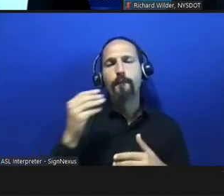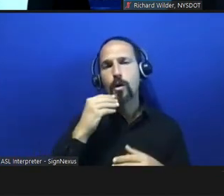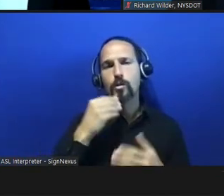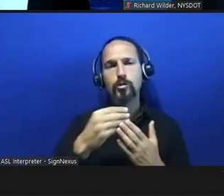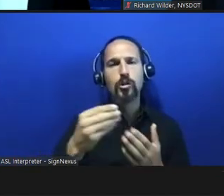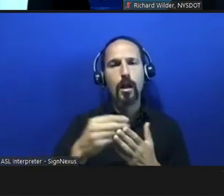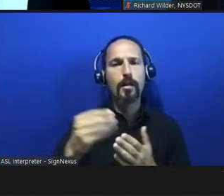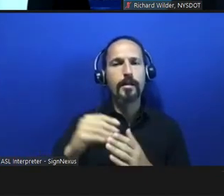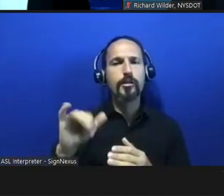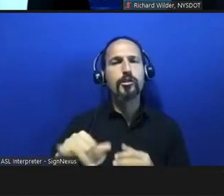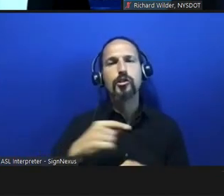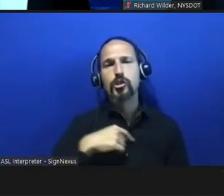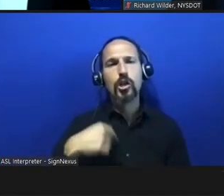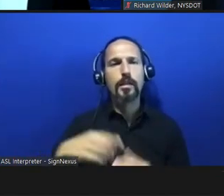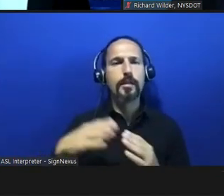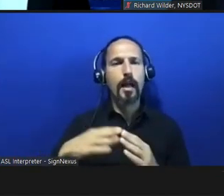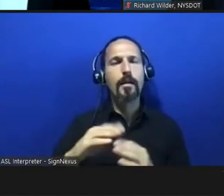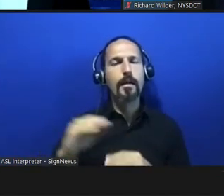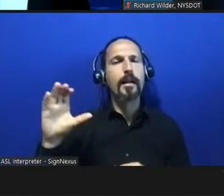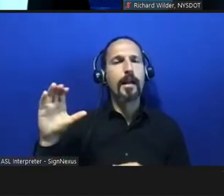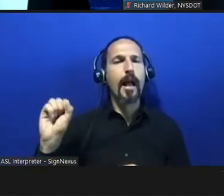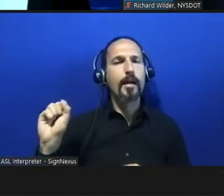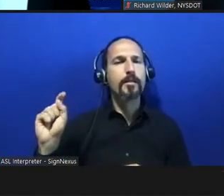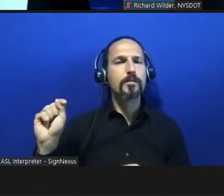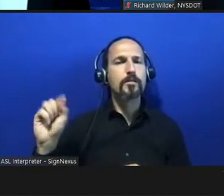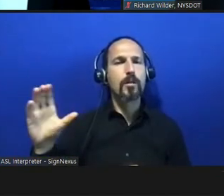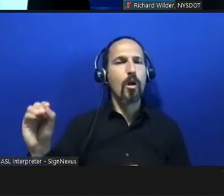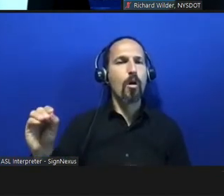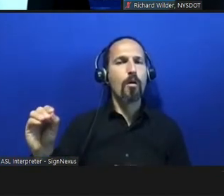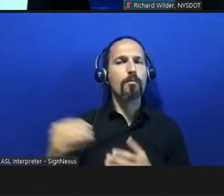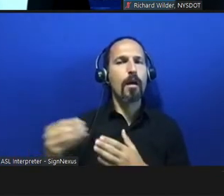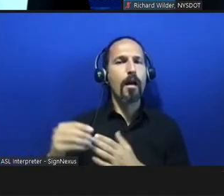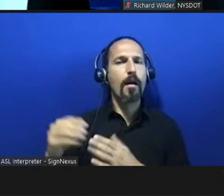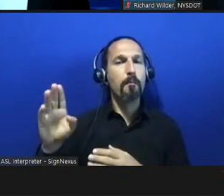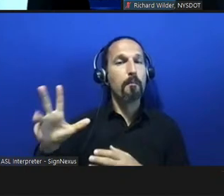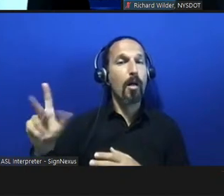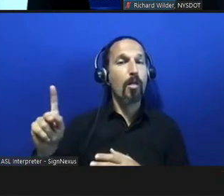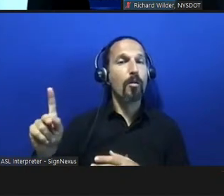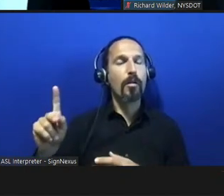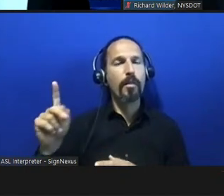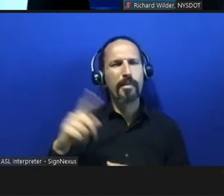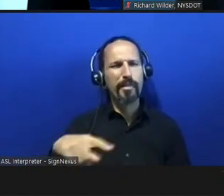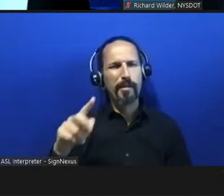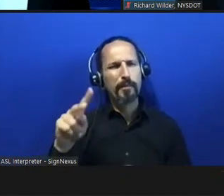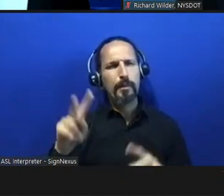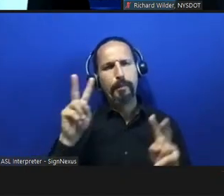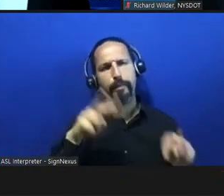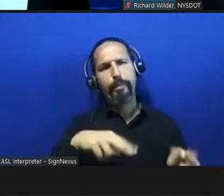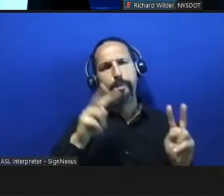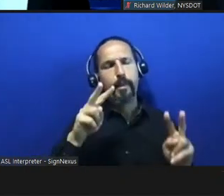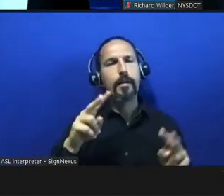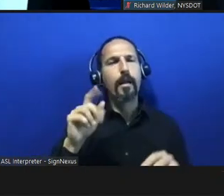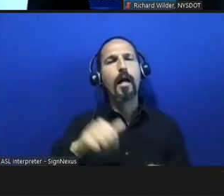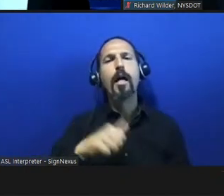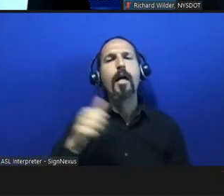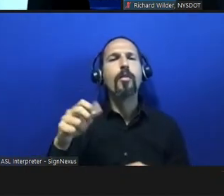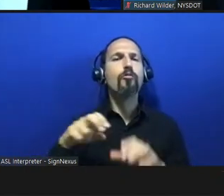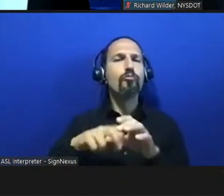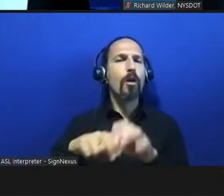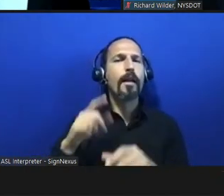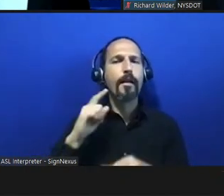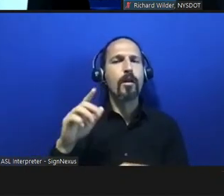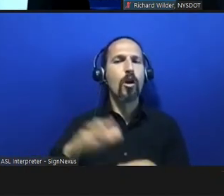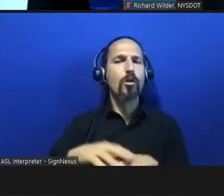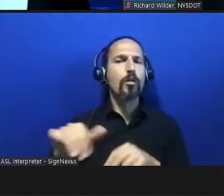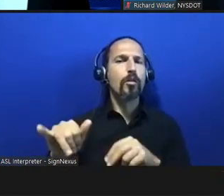in Manhattan Chinatown and Costco book household item purchases which is frowned upon on and even glared at by other writers if we take the